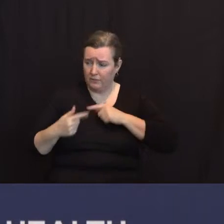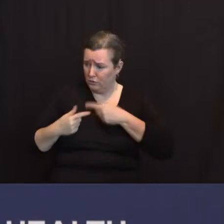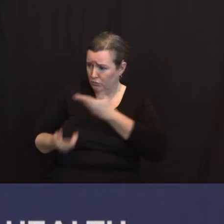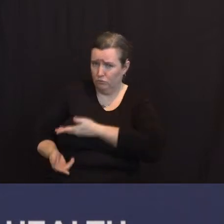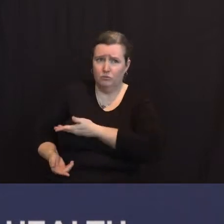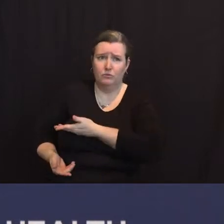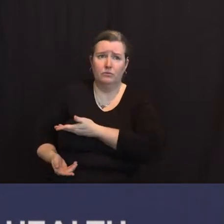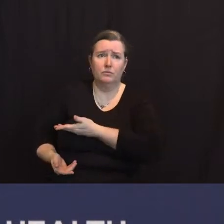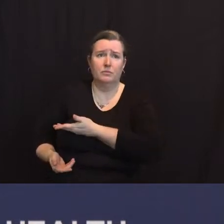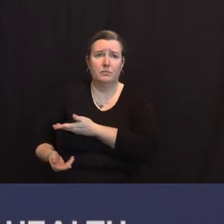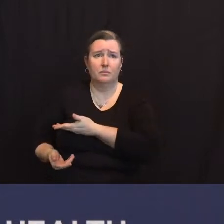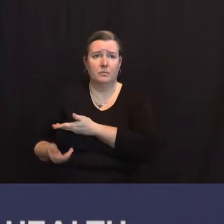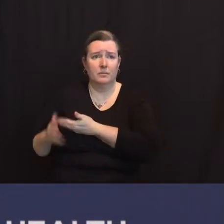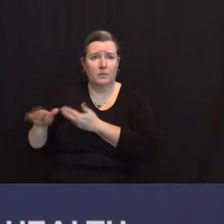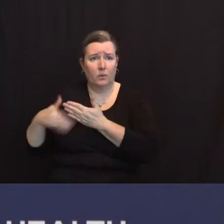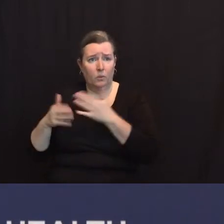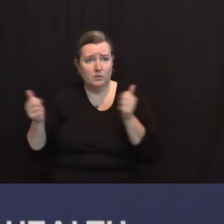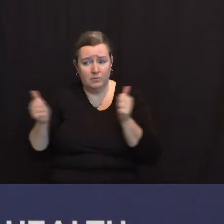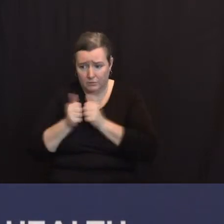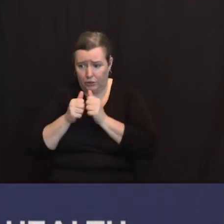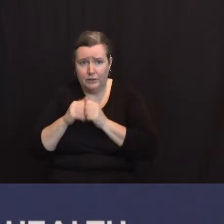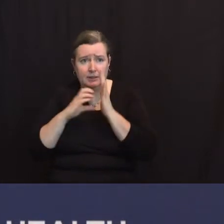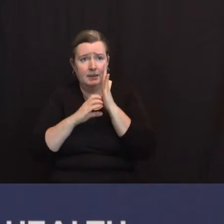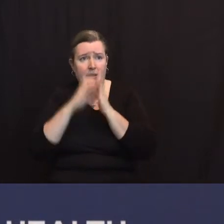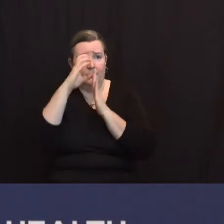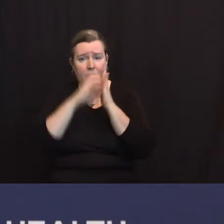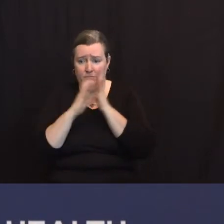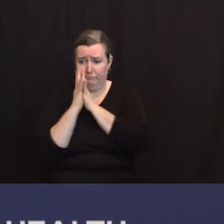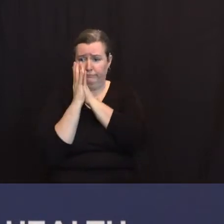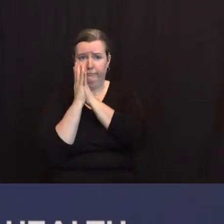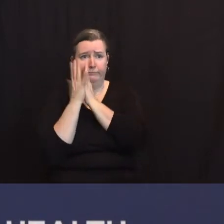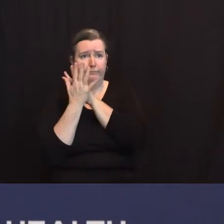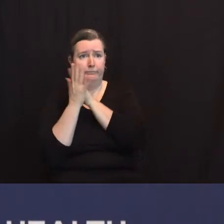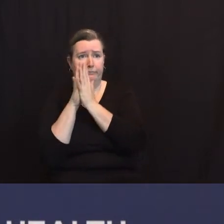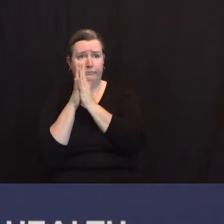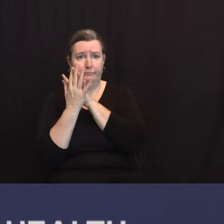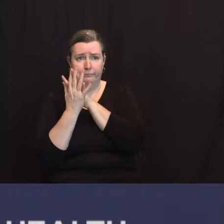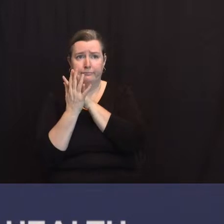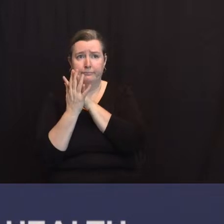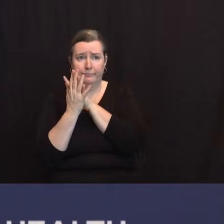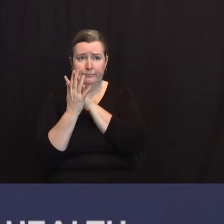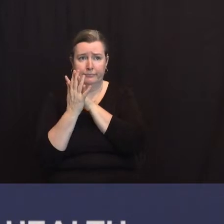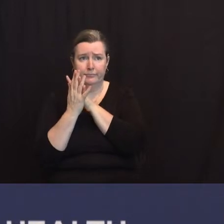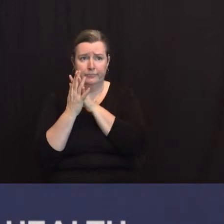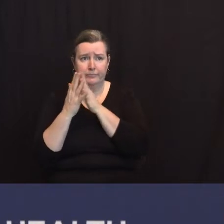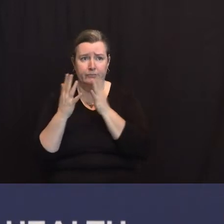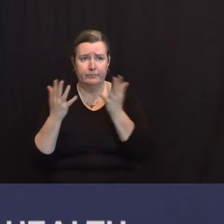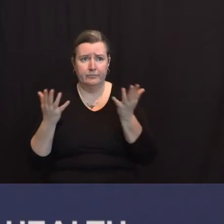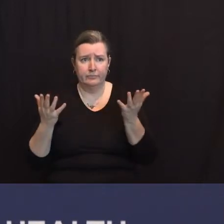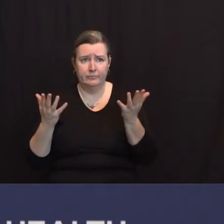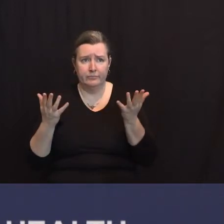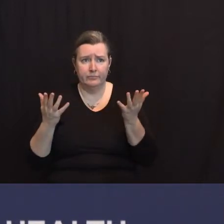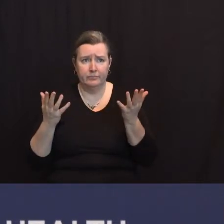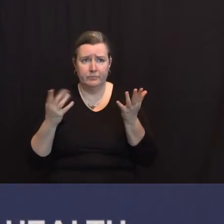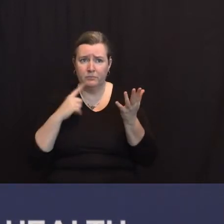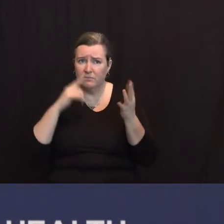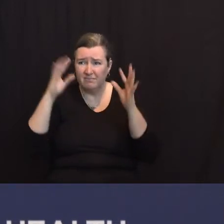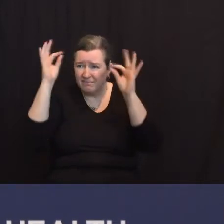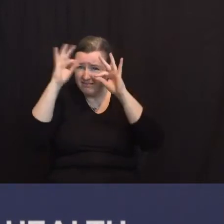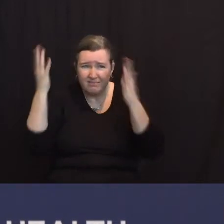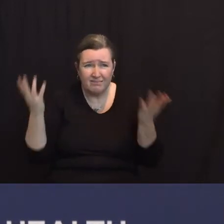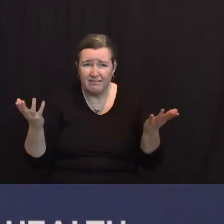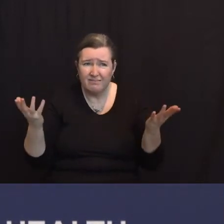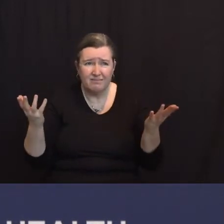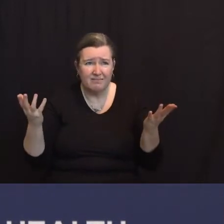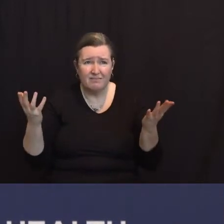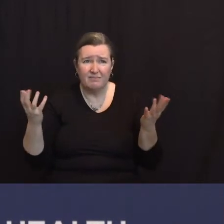together, squished in an elevator. A lot's happened over a year, but how much in the dark were we, and how much have we learned in a year?